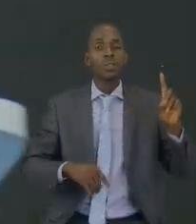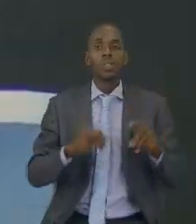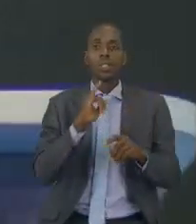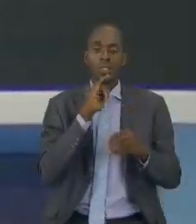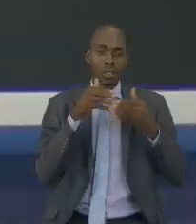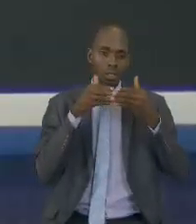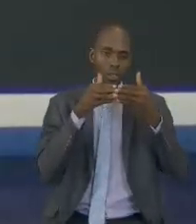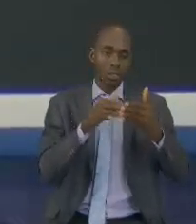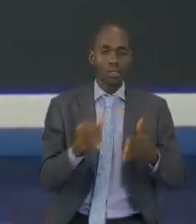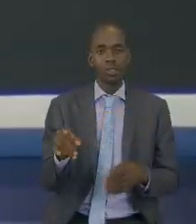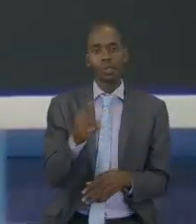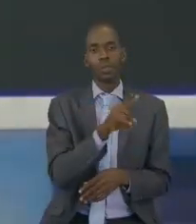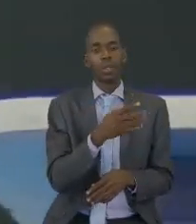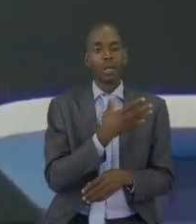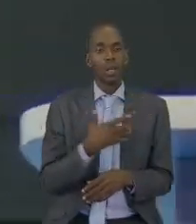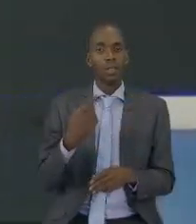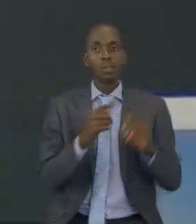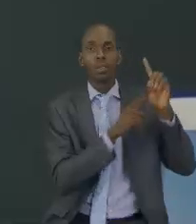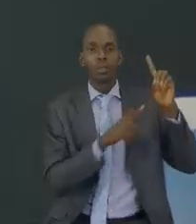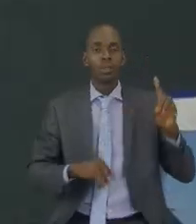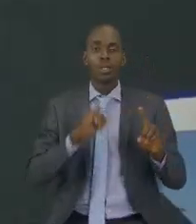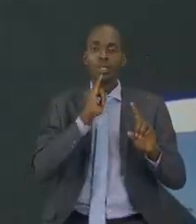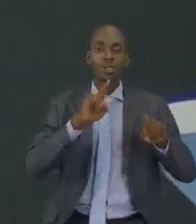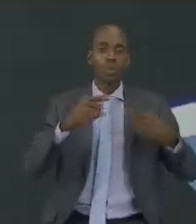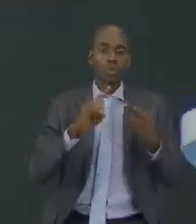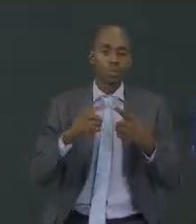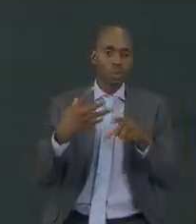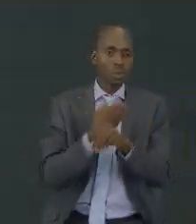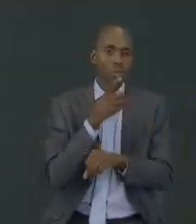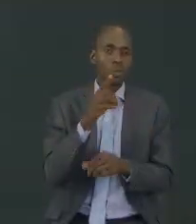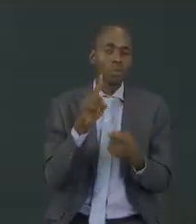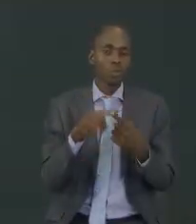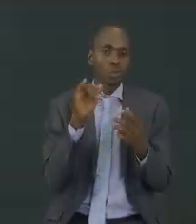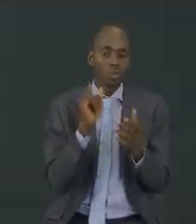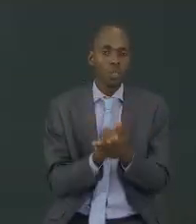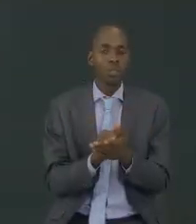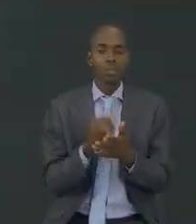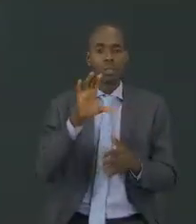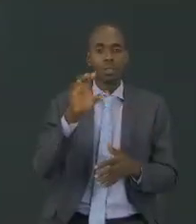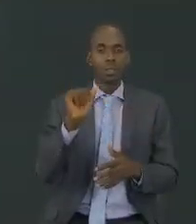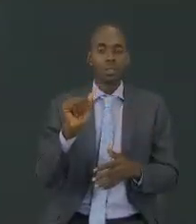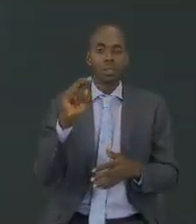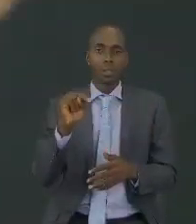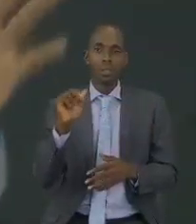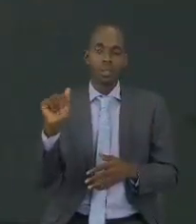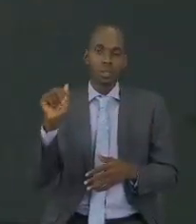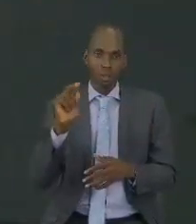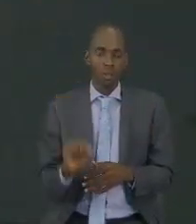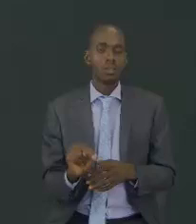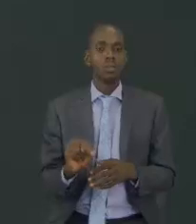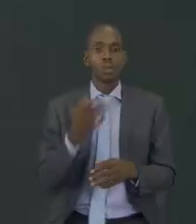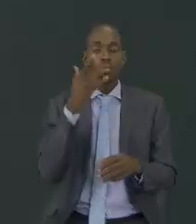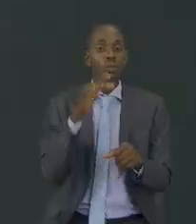leading you. And the Lord is going to take you to that Canaan of